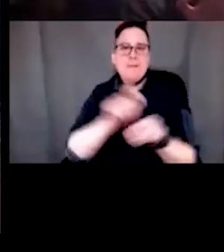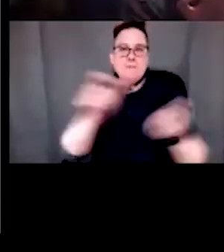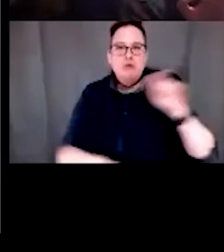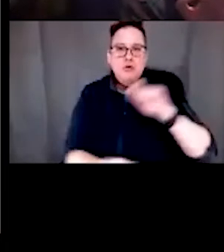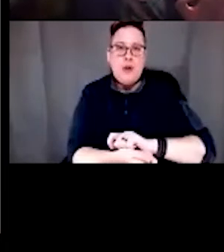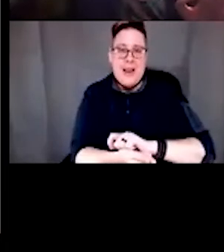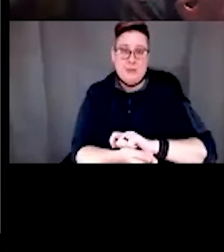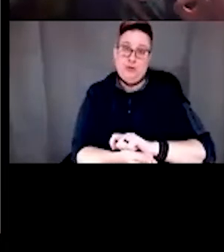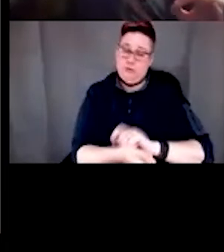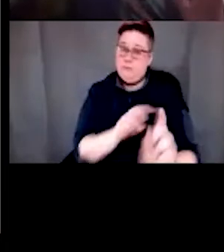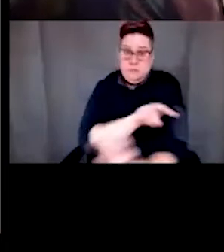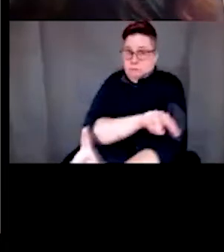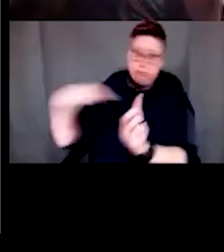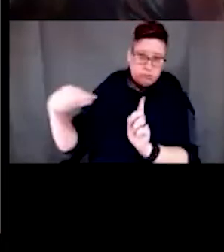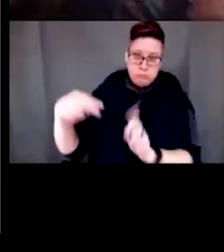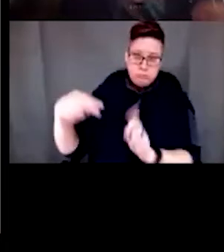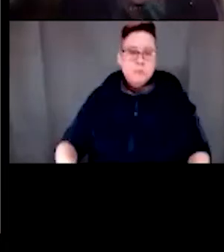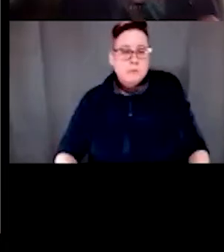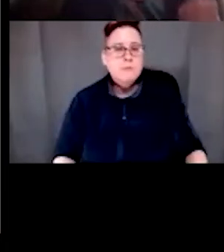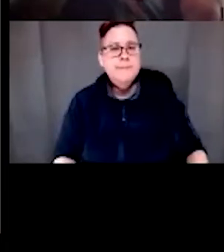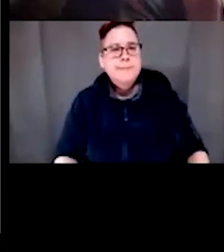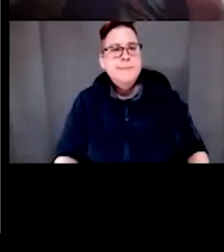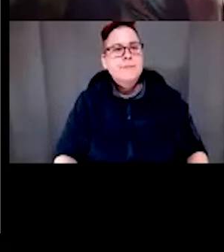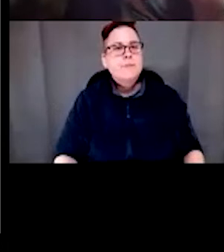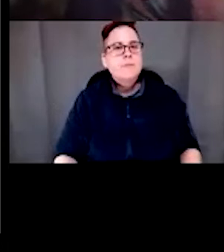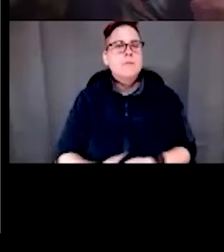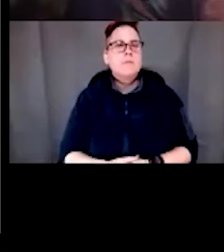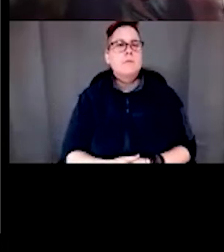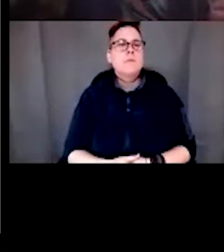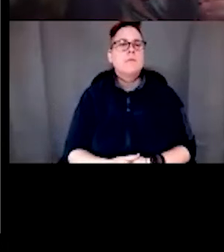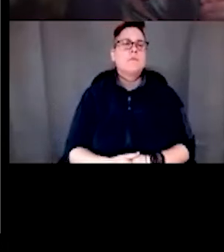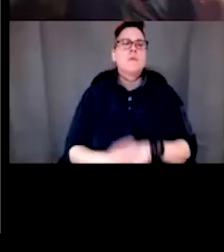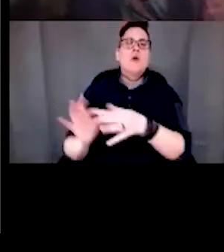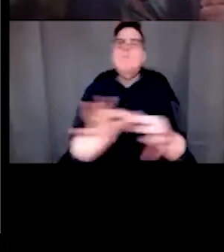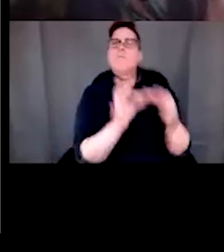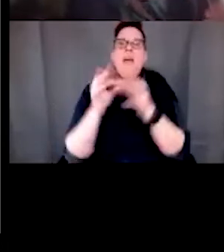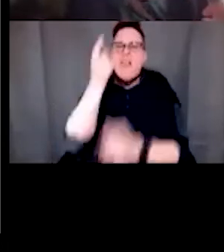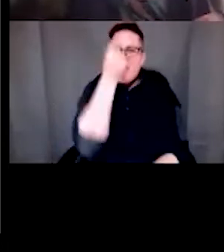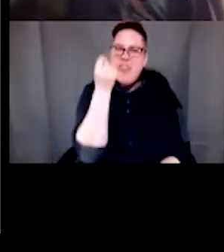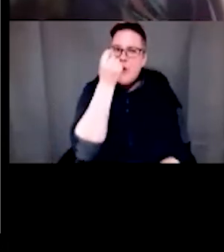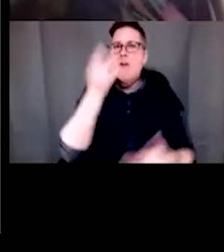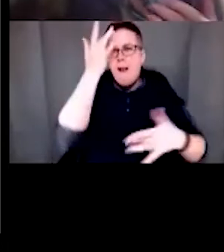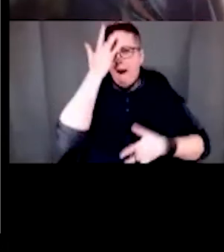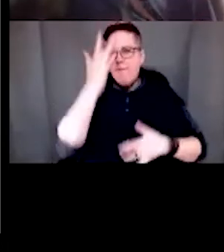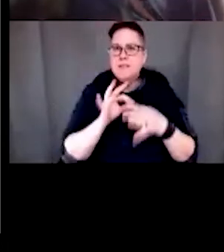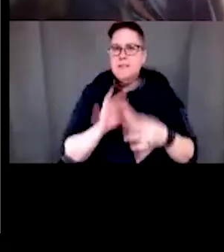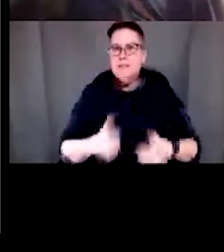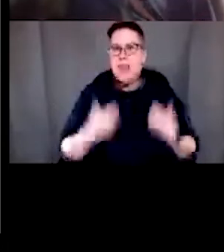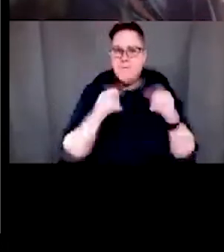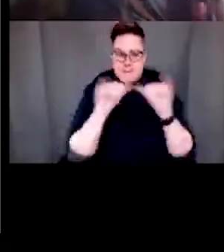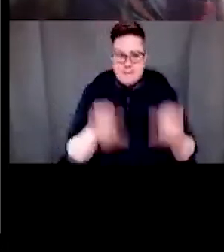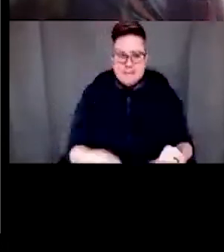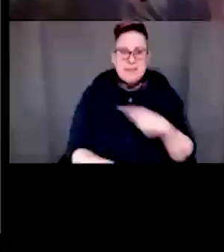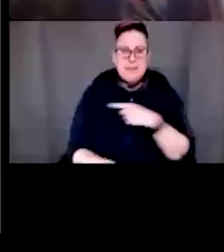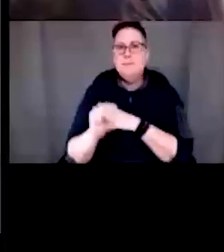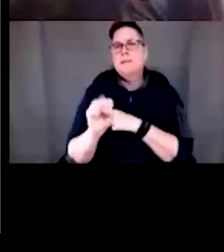pretty entirely. I think what we have access to is a unified theory of disease in living systems. Hans Selye pointed